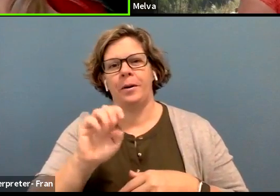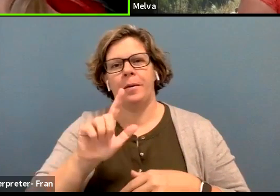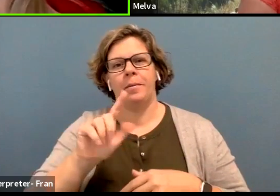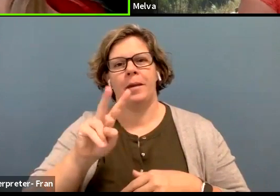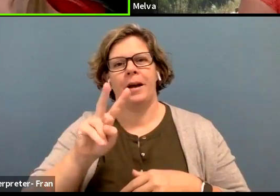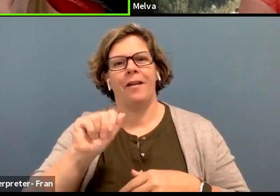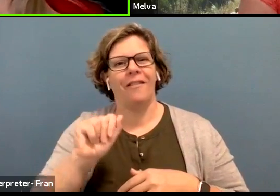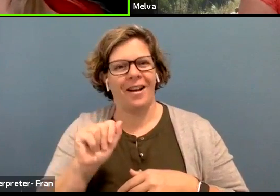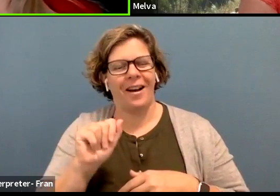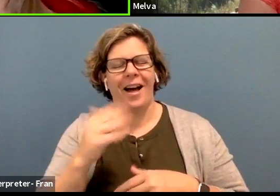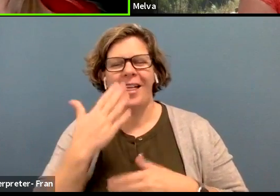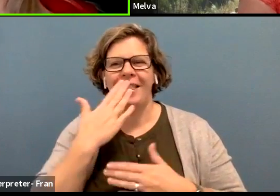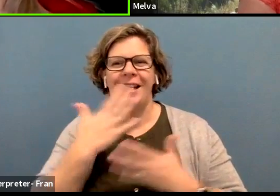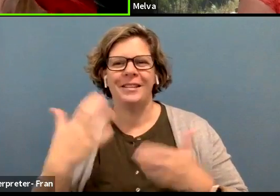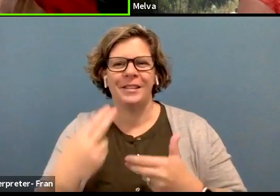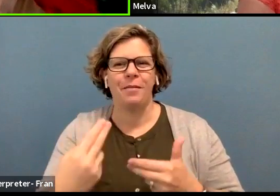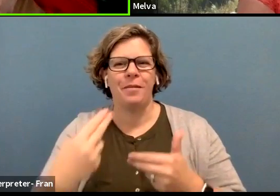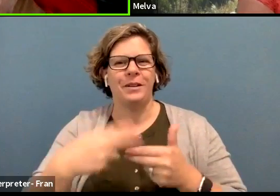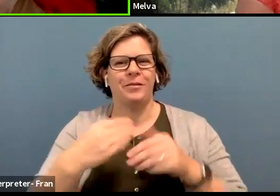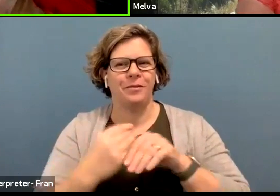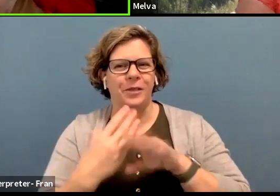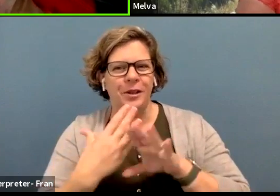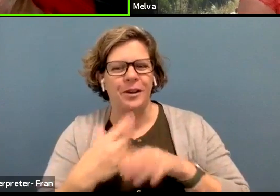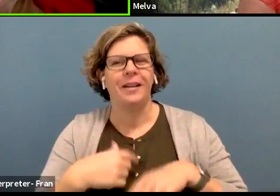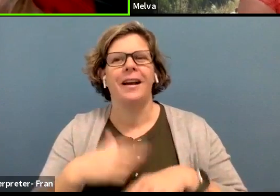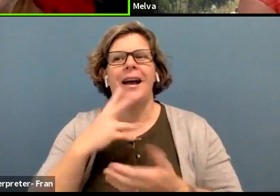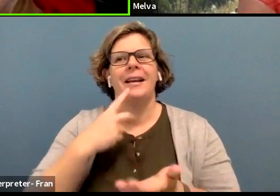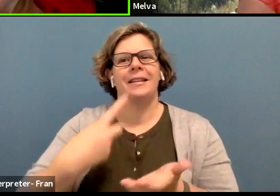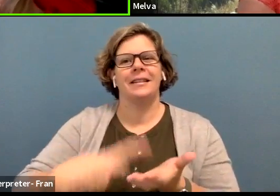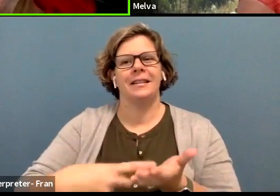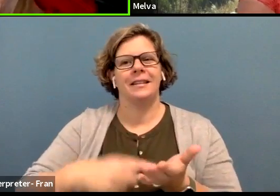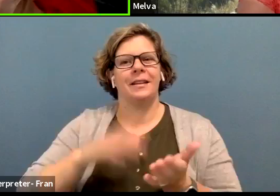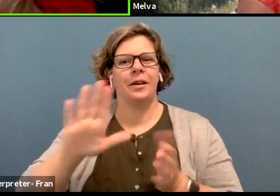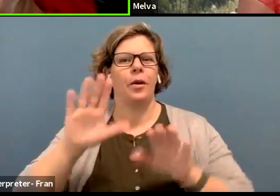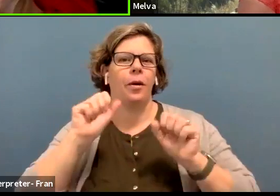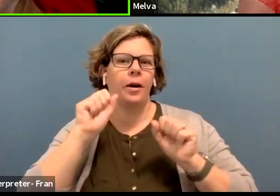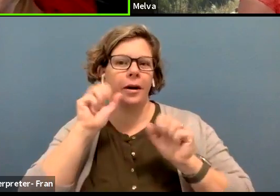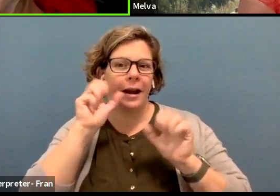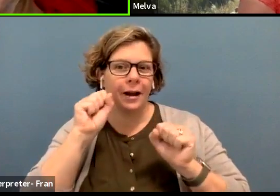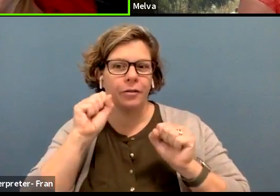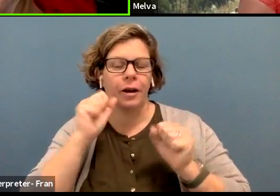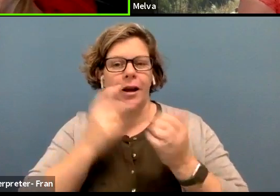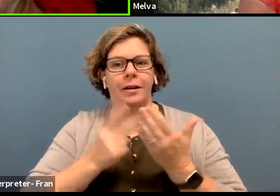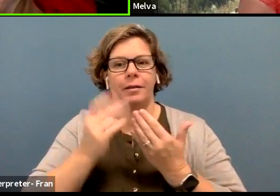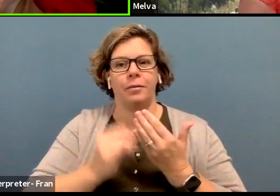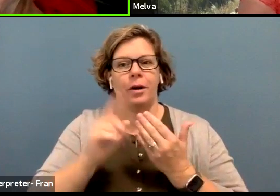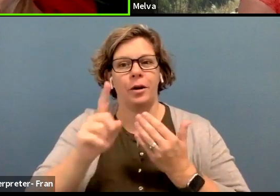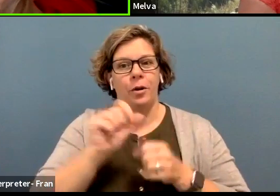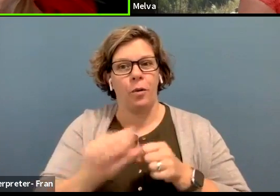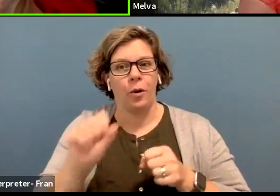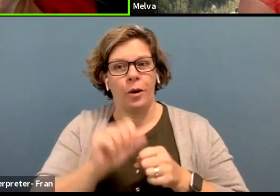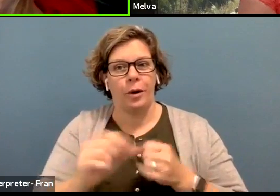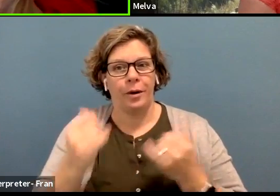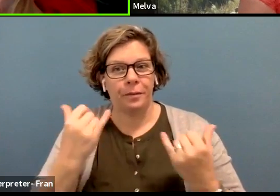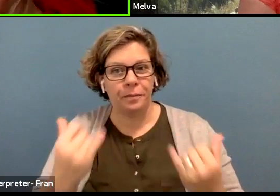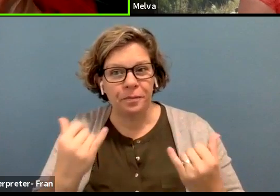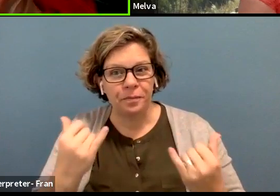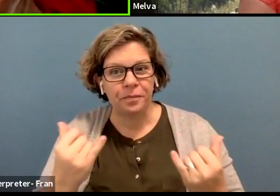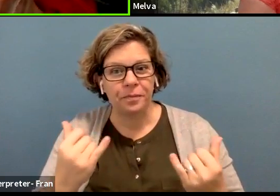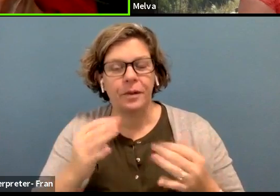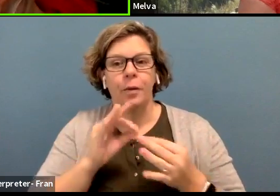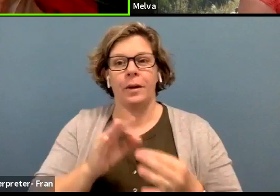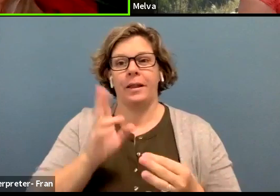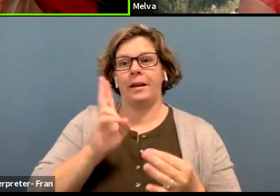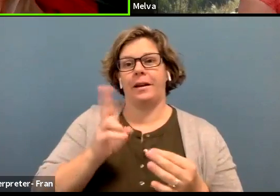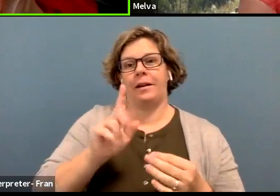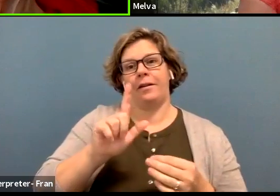you so much for joining us and talking about your incredible project that you are working on the history of LINC.